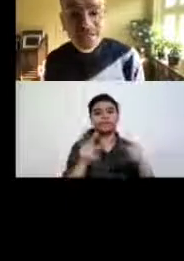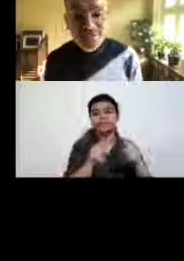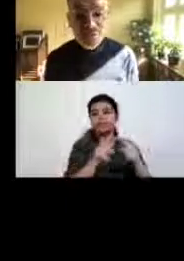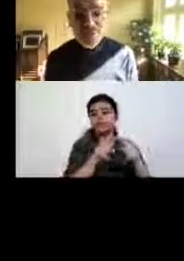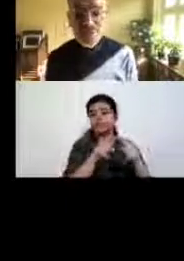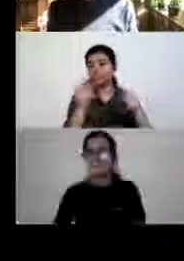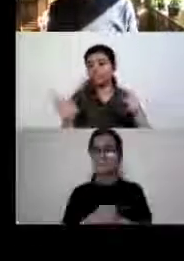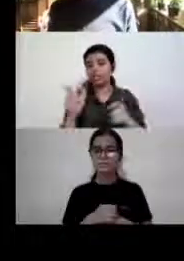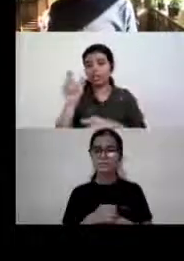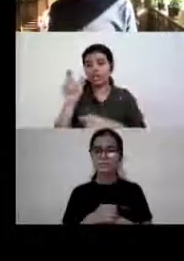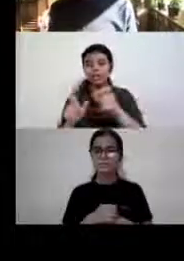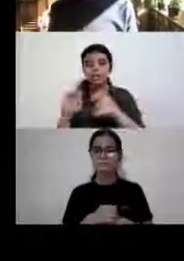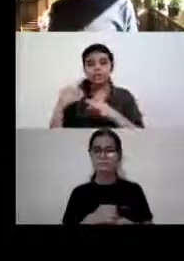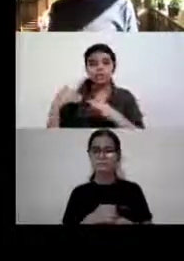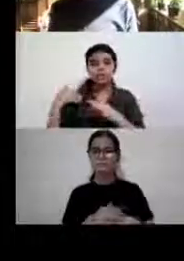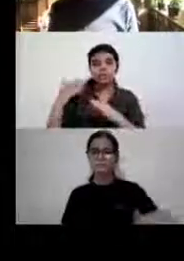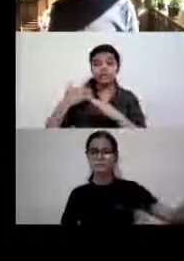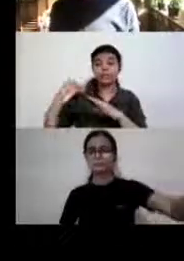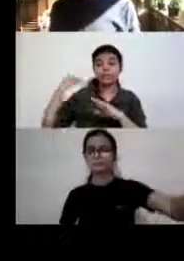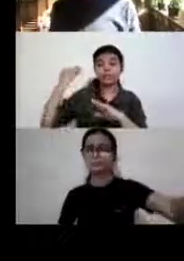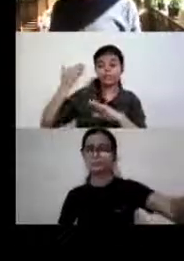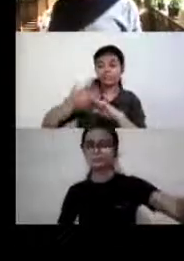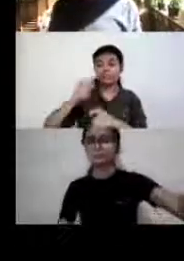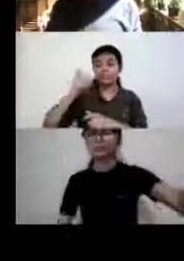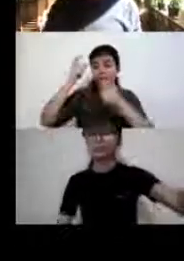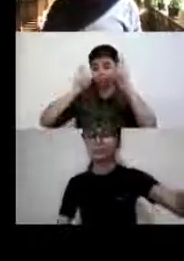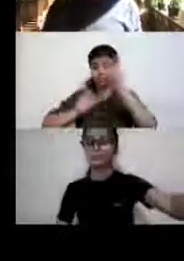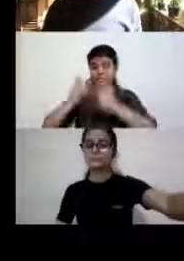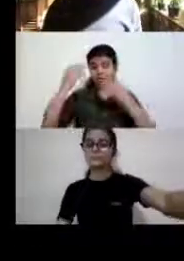million years of the history of mankind.